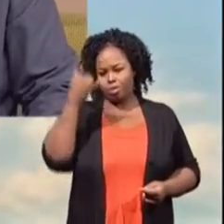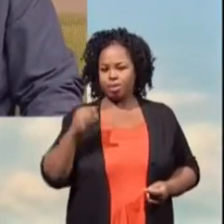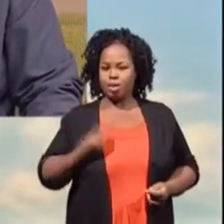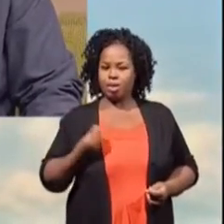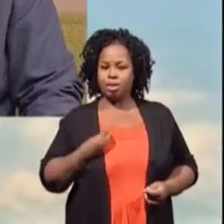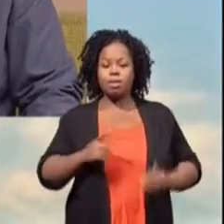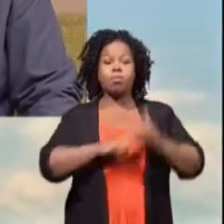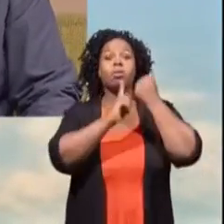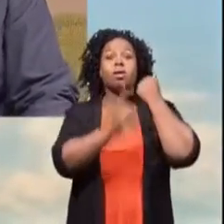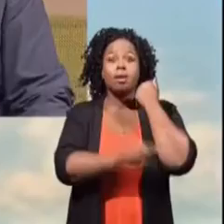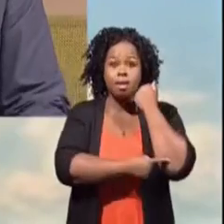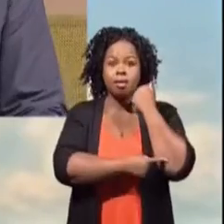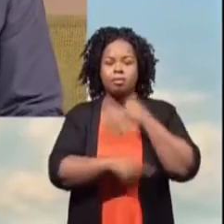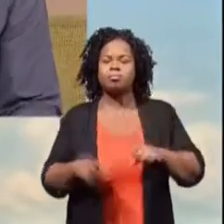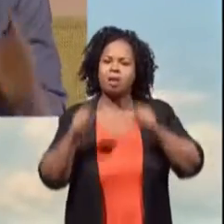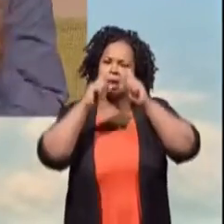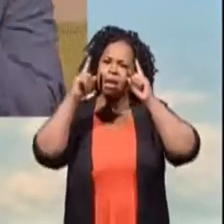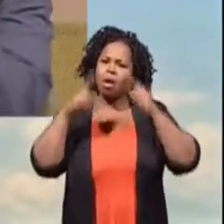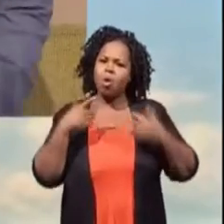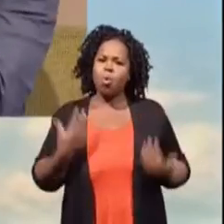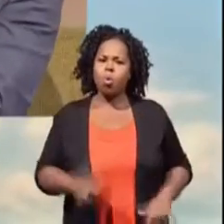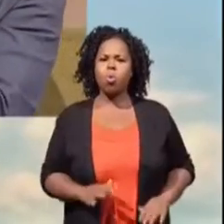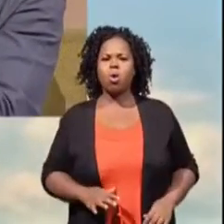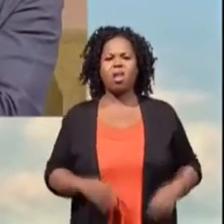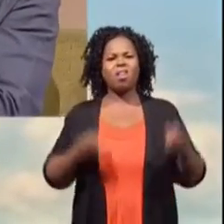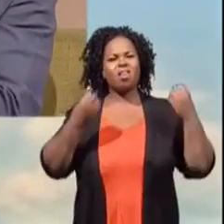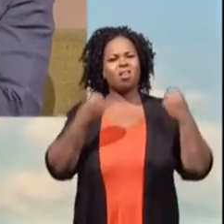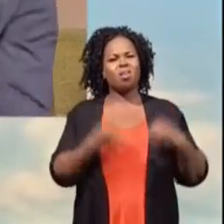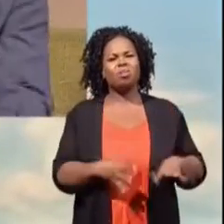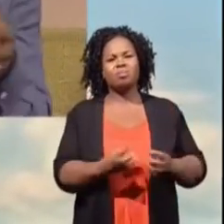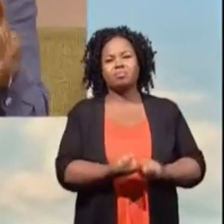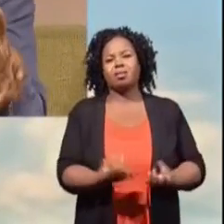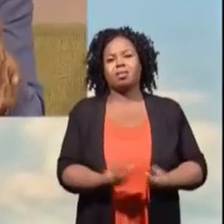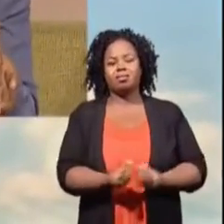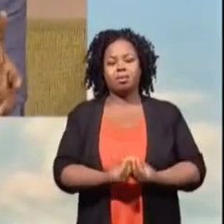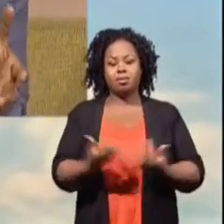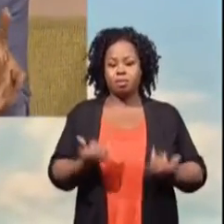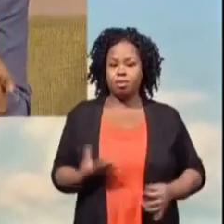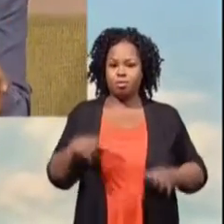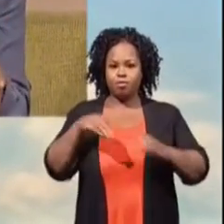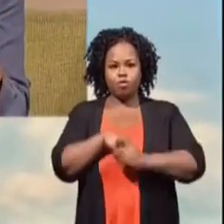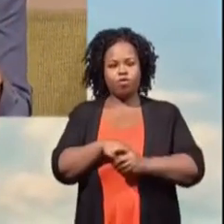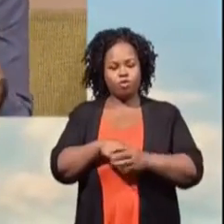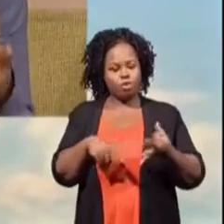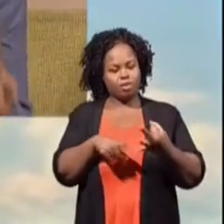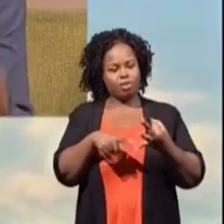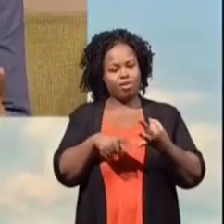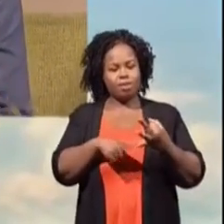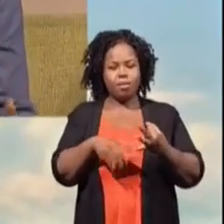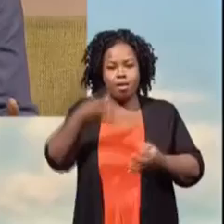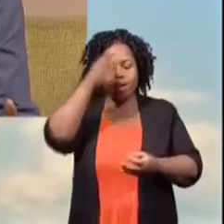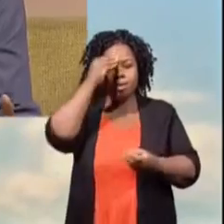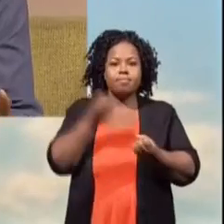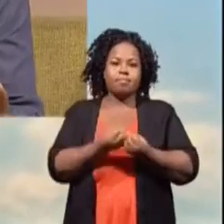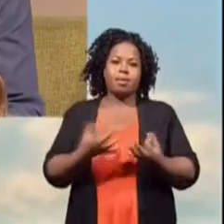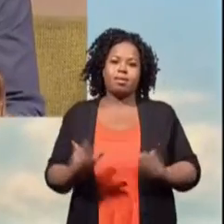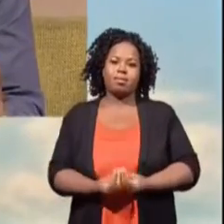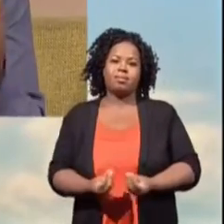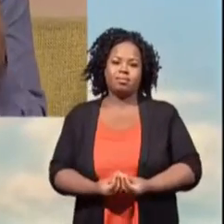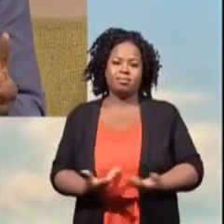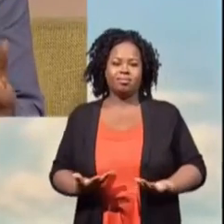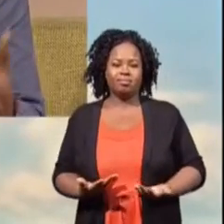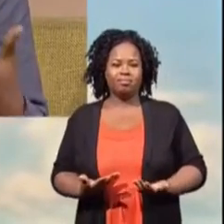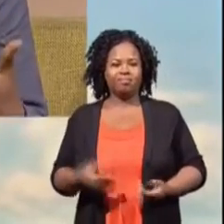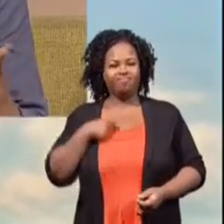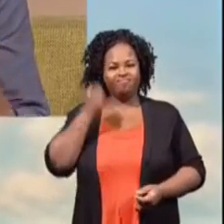ngiyintwana ngiyenza zonke into ezibe the last born I'm realizing ukuthi I lost so much now I'm involved on this little one I'm learning